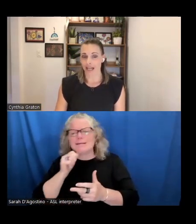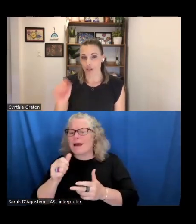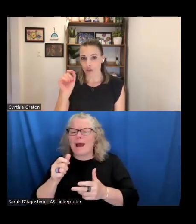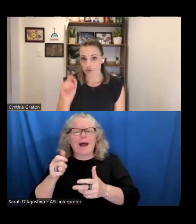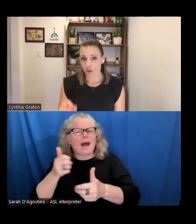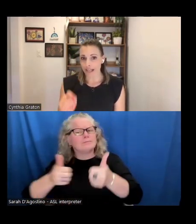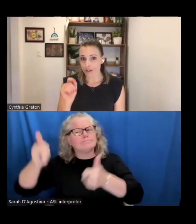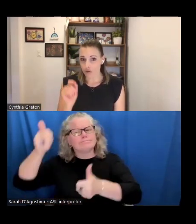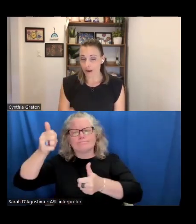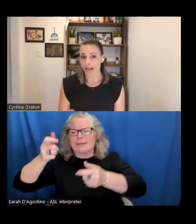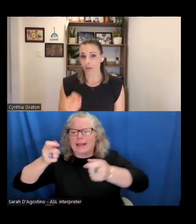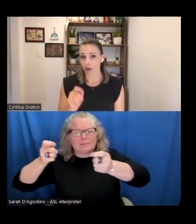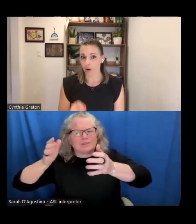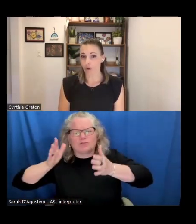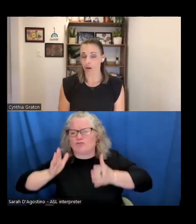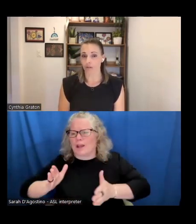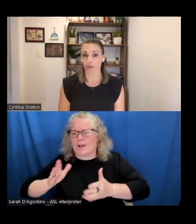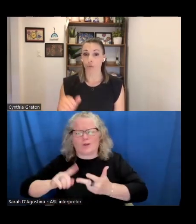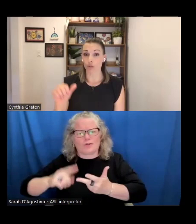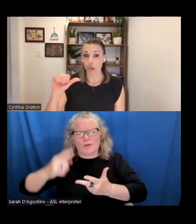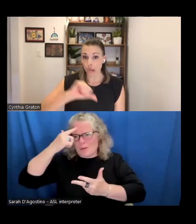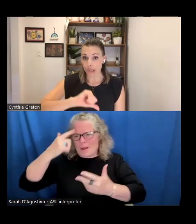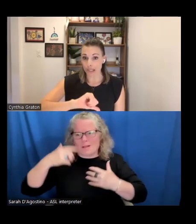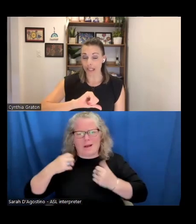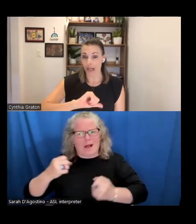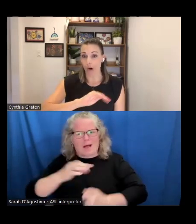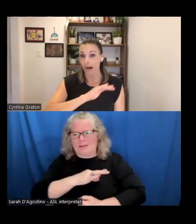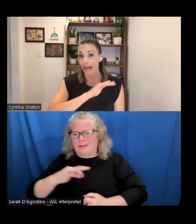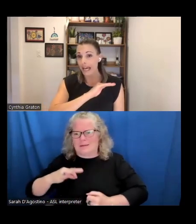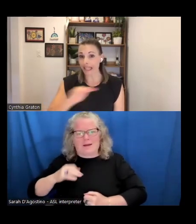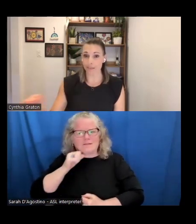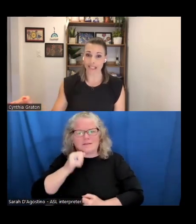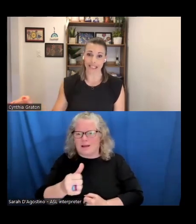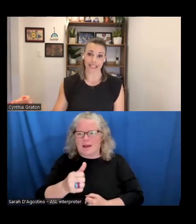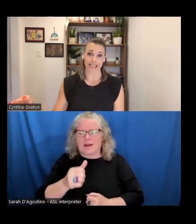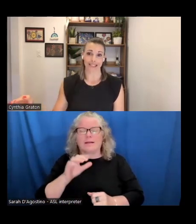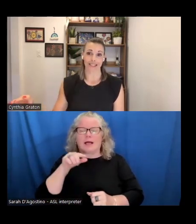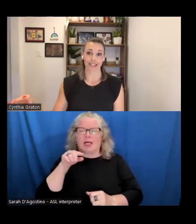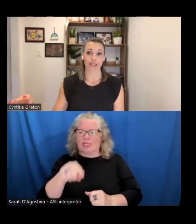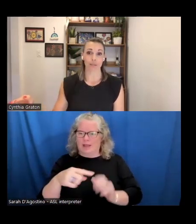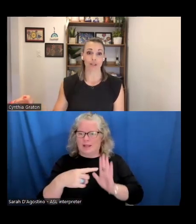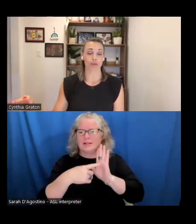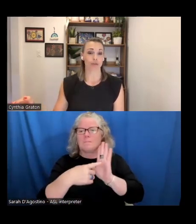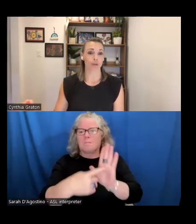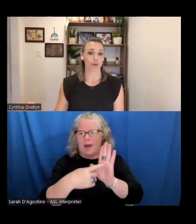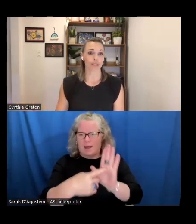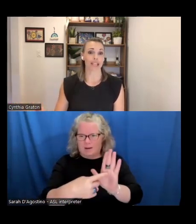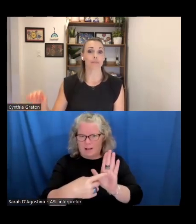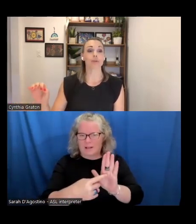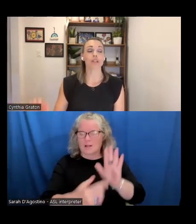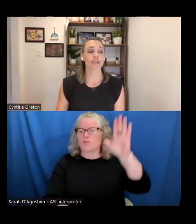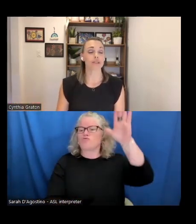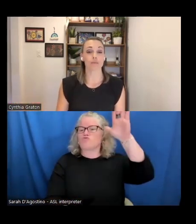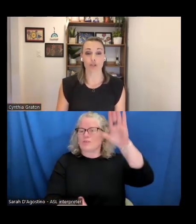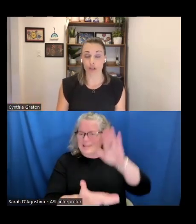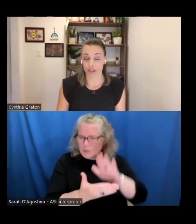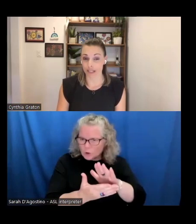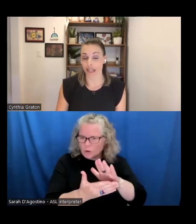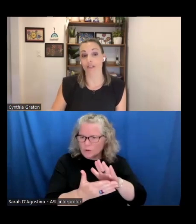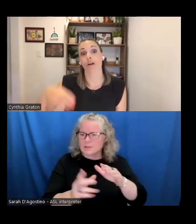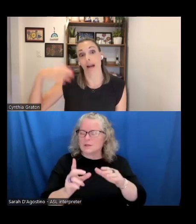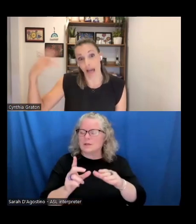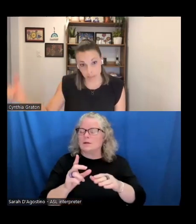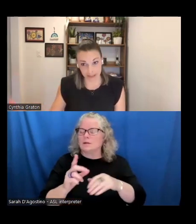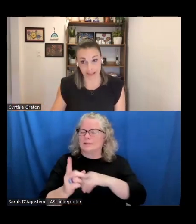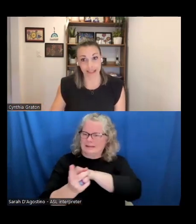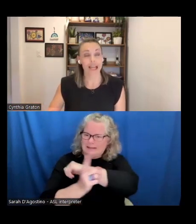model has a great track record for reducing or eliminating discipline referrals and punitive measures